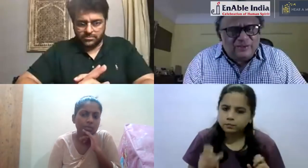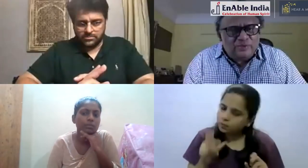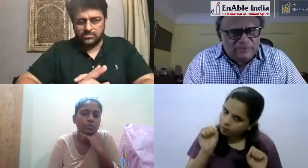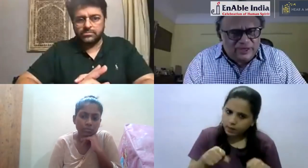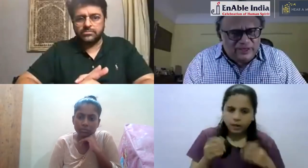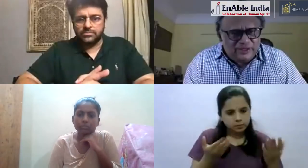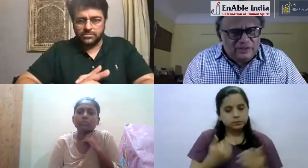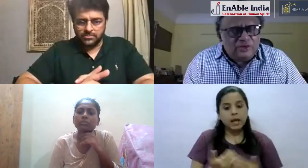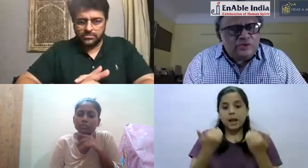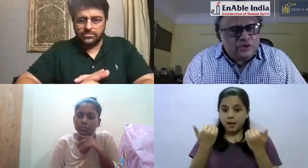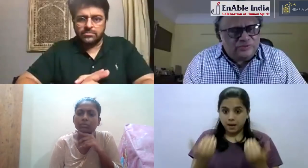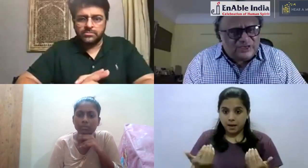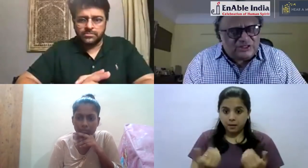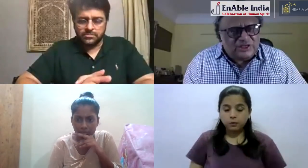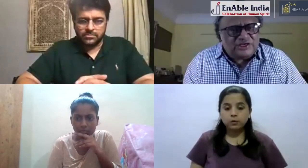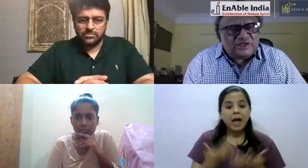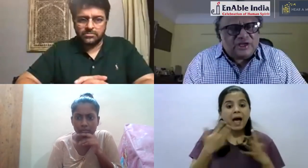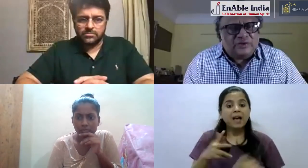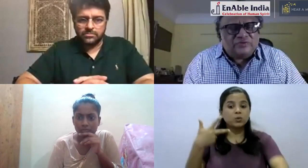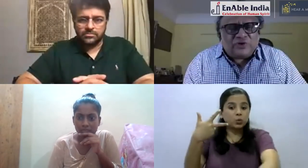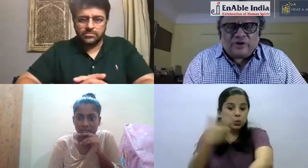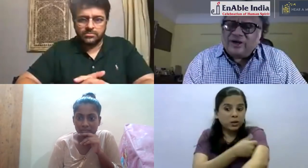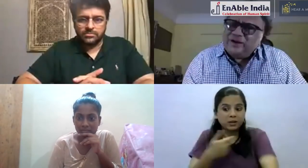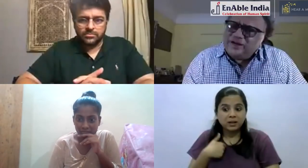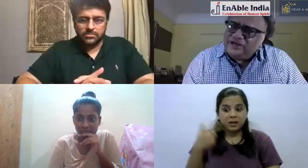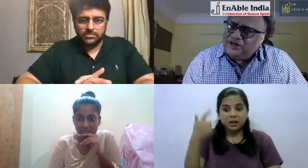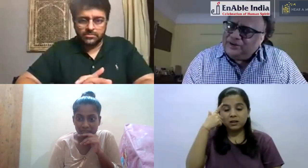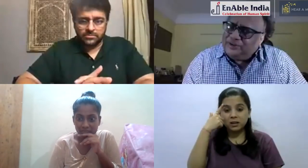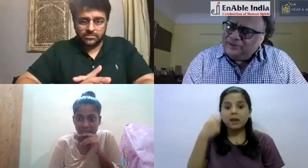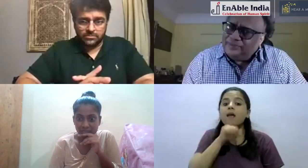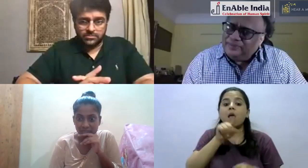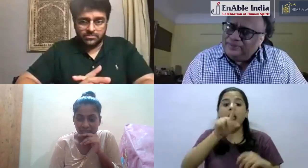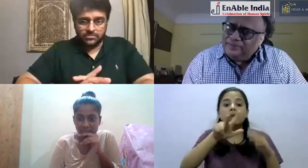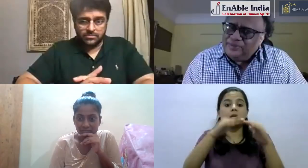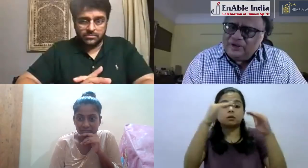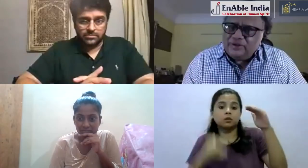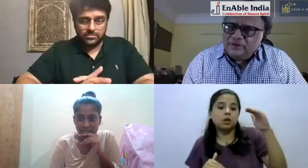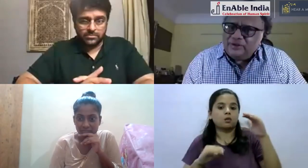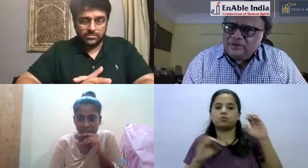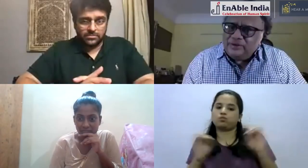At the moment, no vaccination for under 18